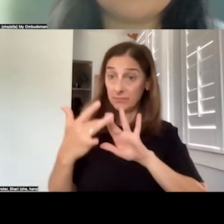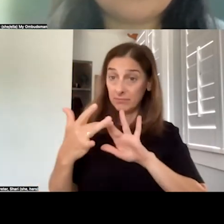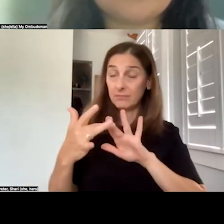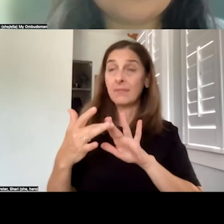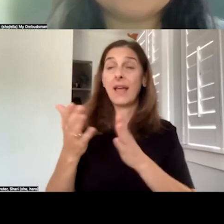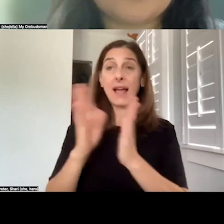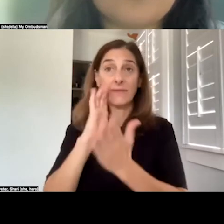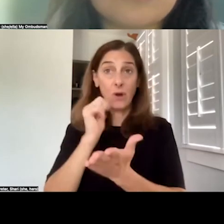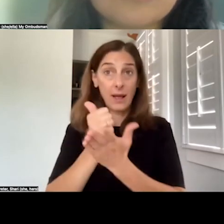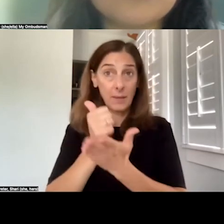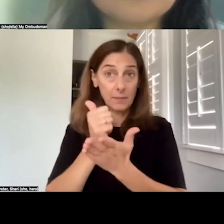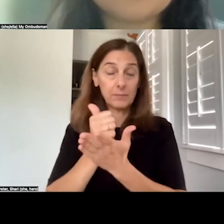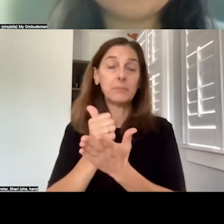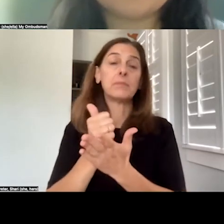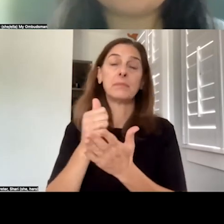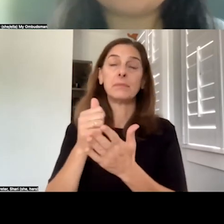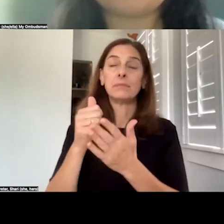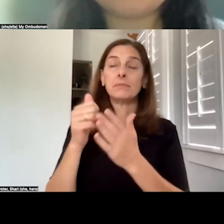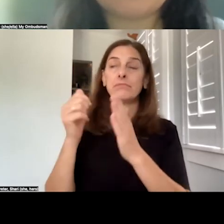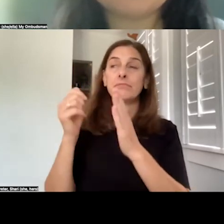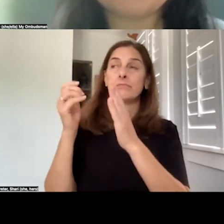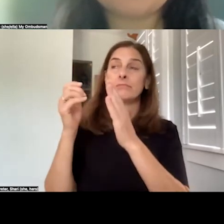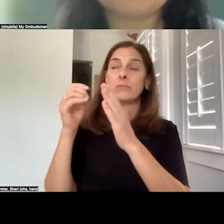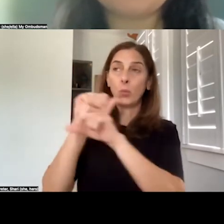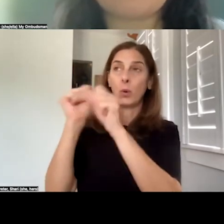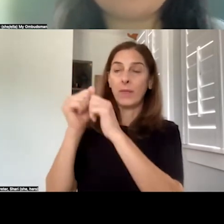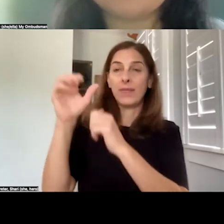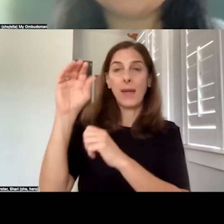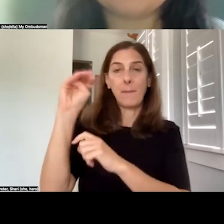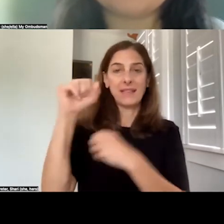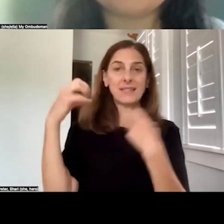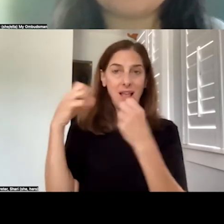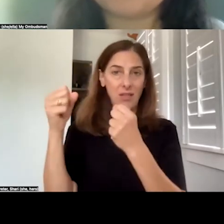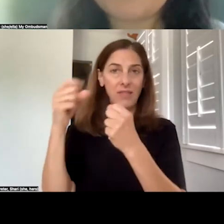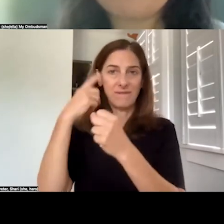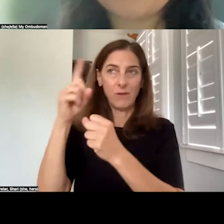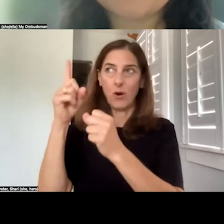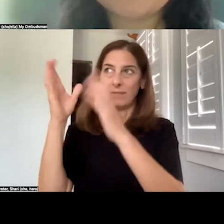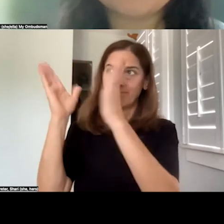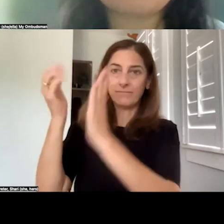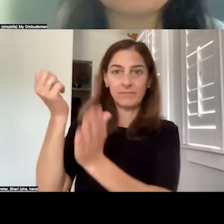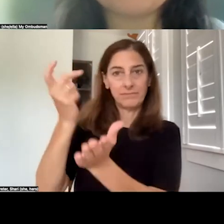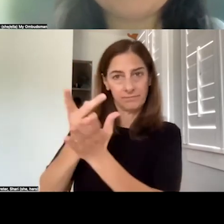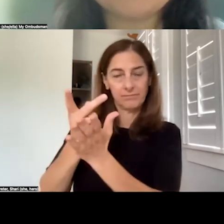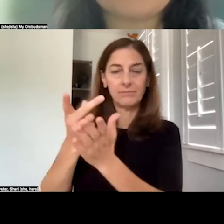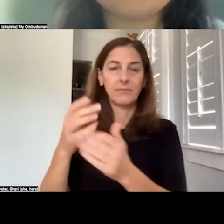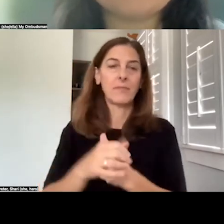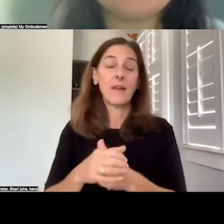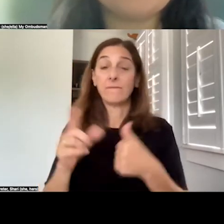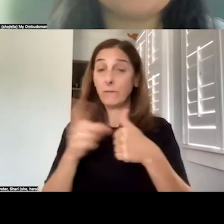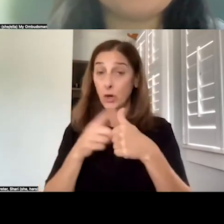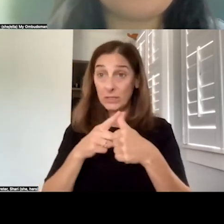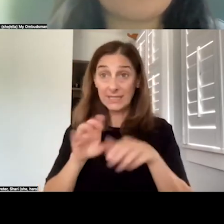covered. So the first person that you reach out to when you call us is a real live person, community